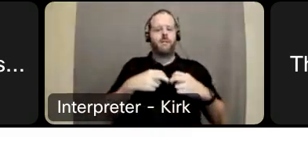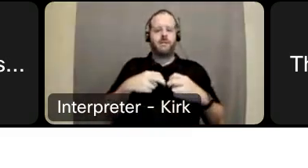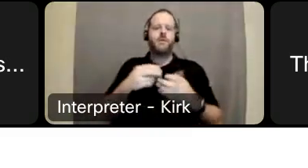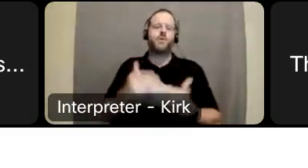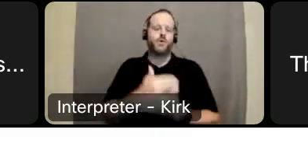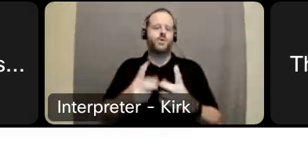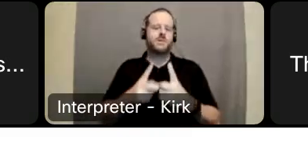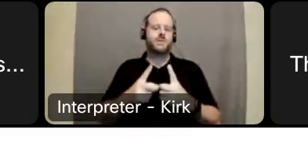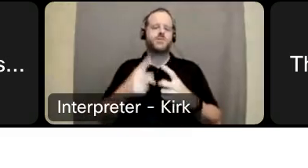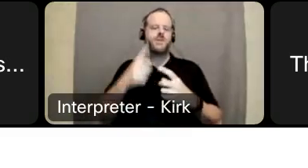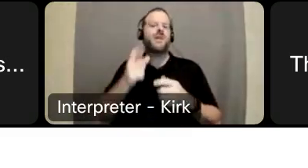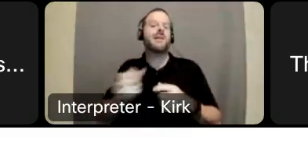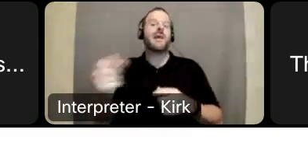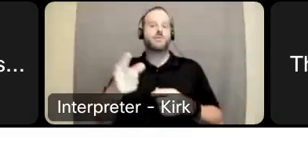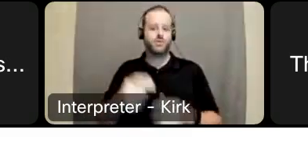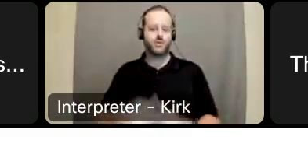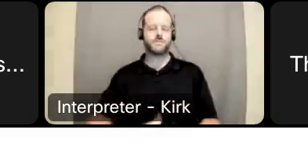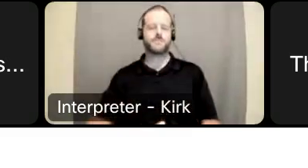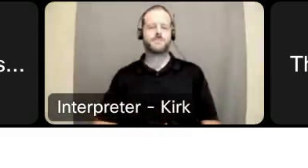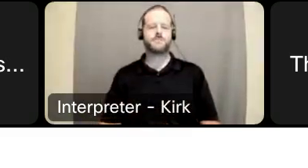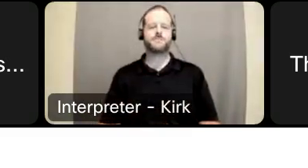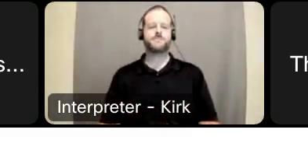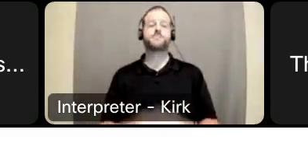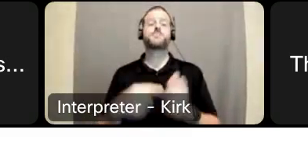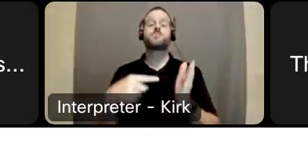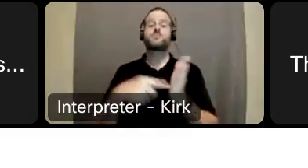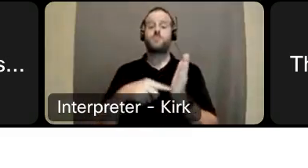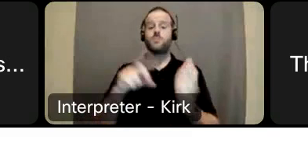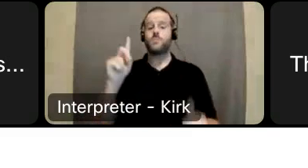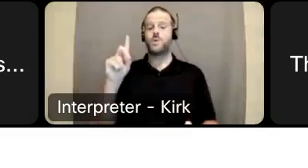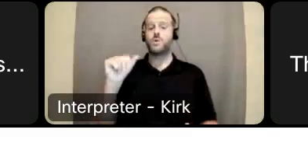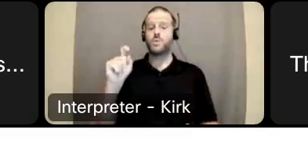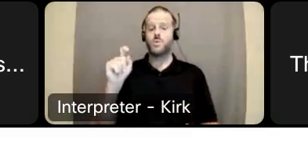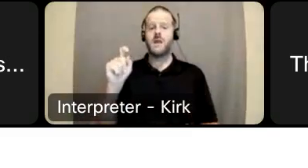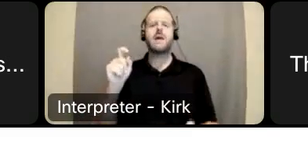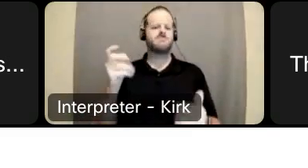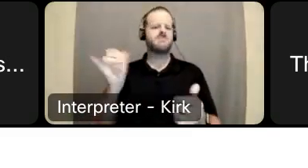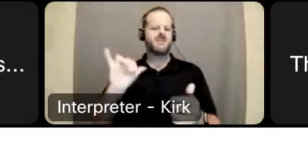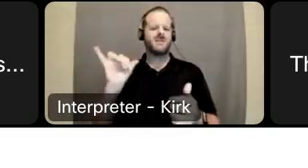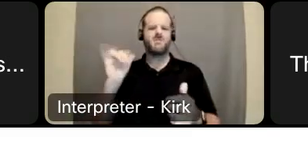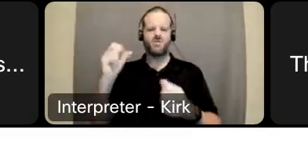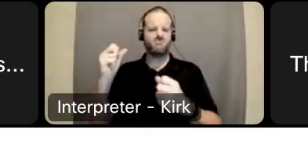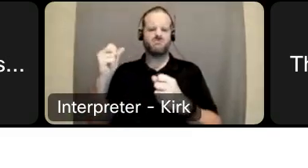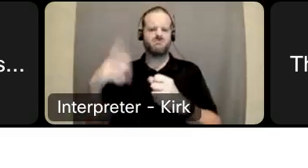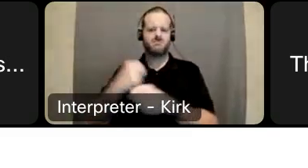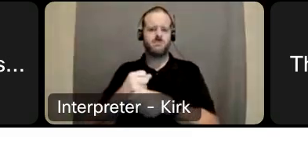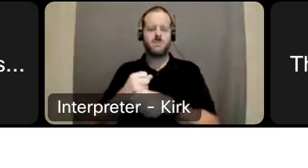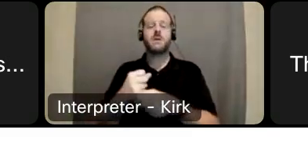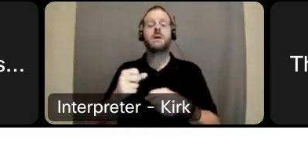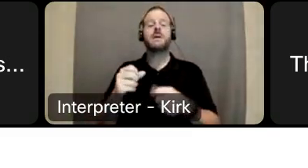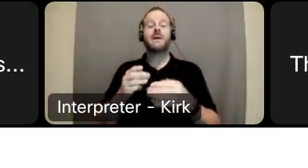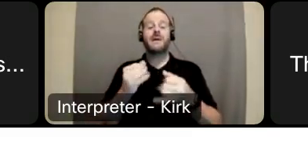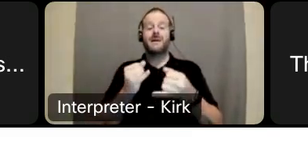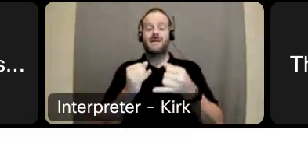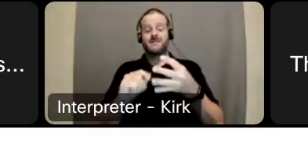on that December head count then. The due date is similar to what we've done for years now. It's the end of the second week